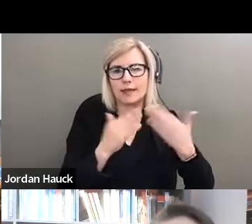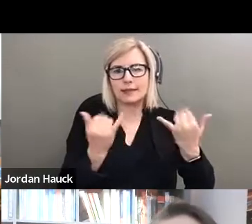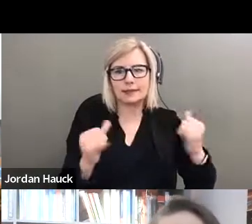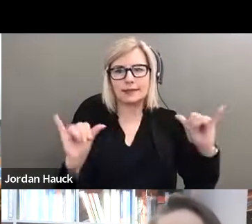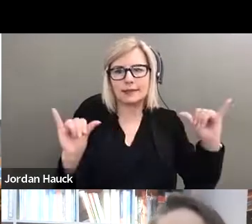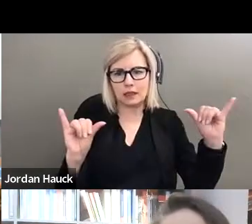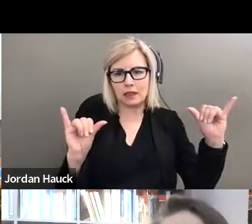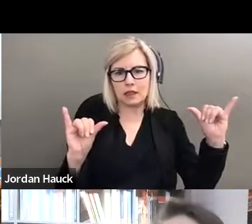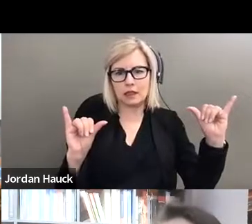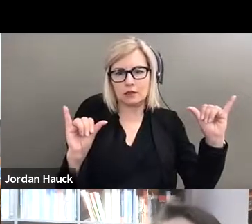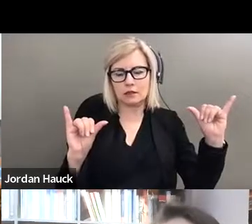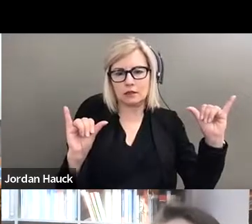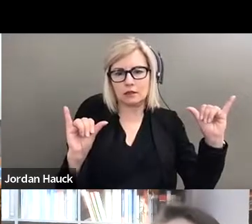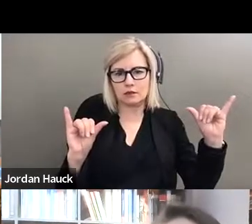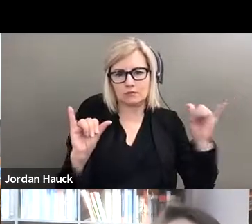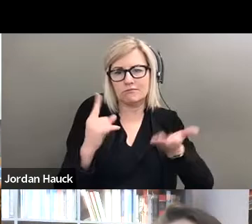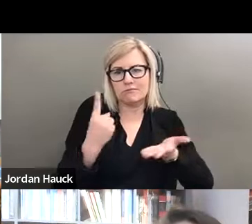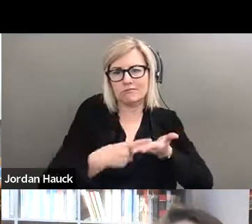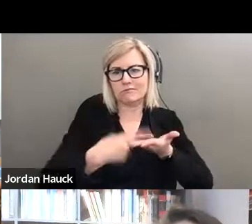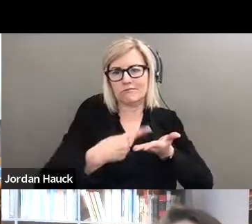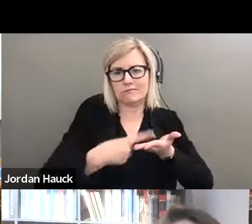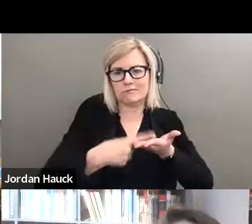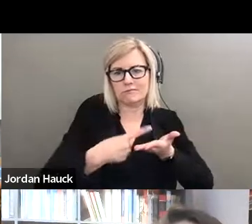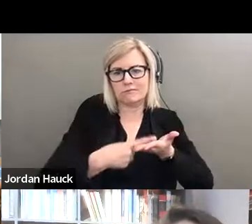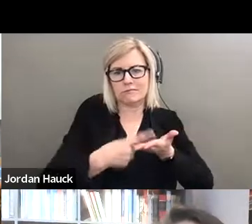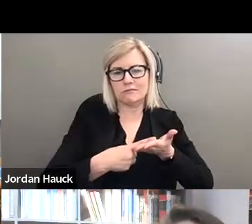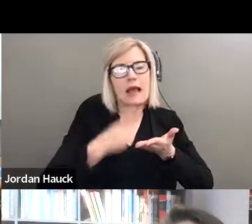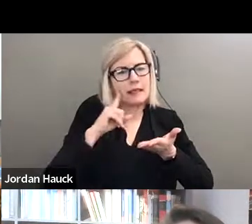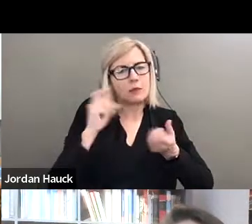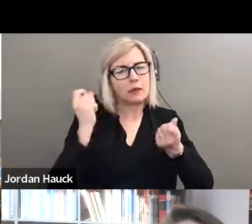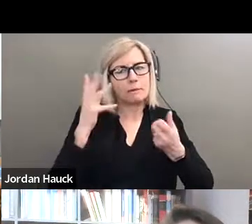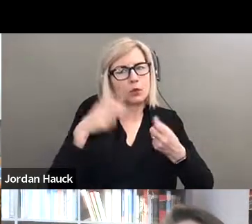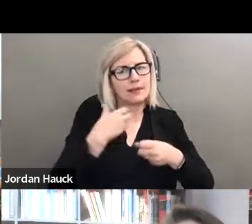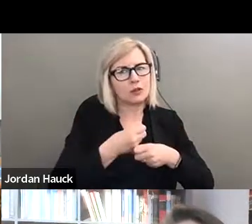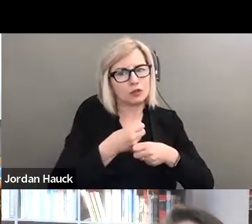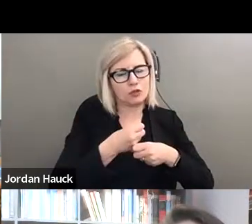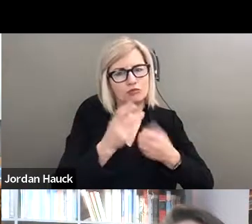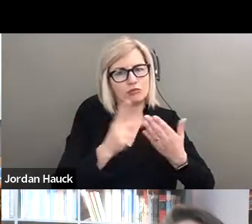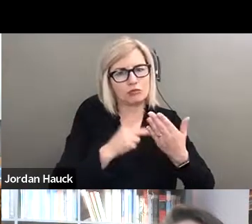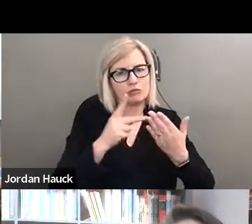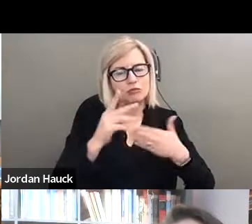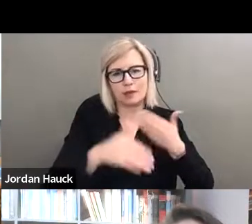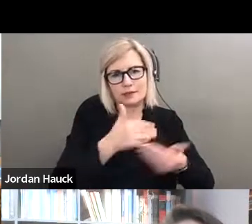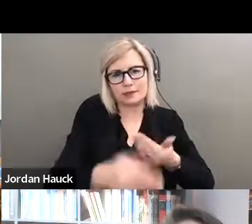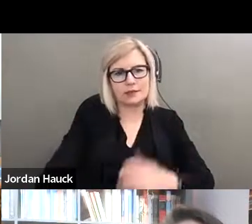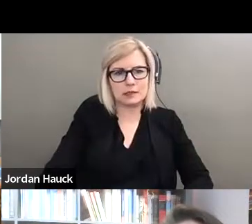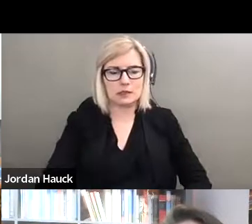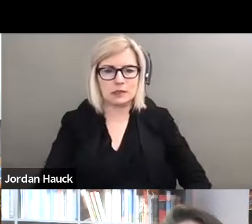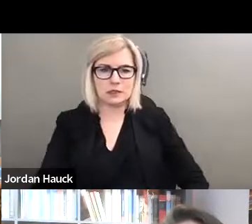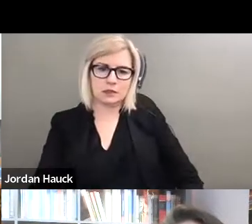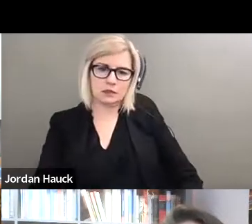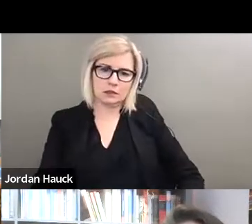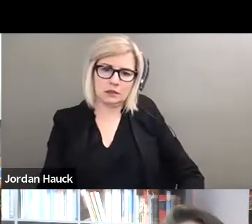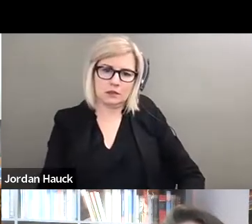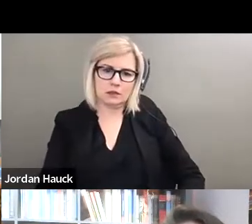still being discussed. I think it's going to be a multi-year project or process.